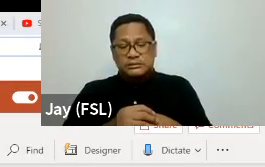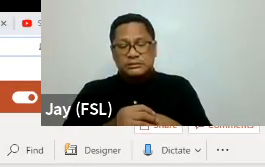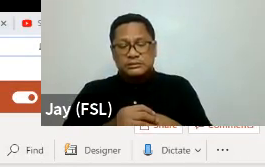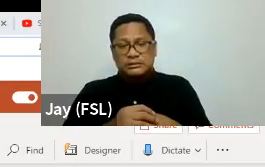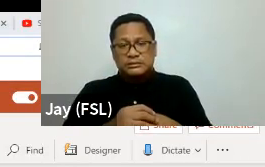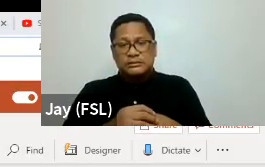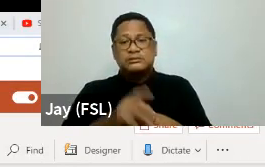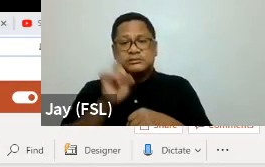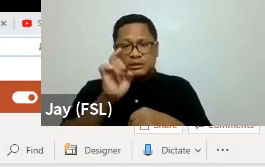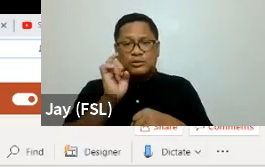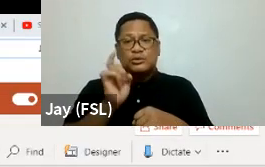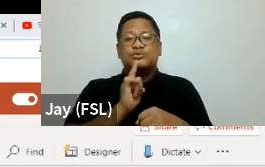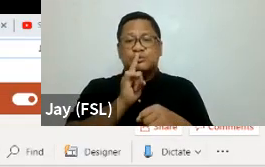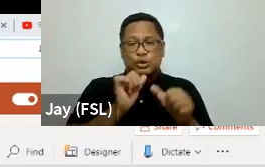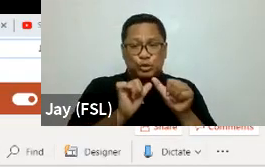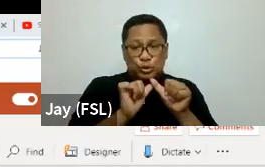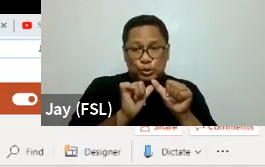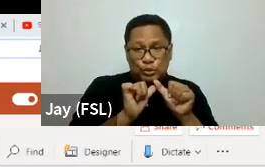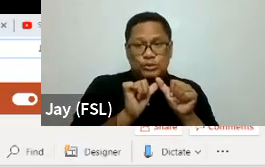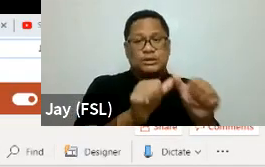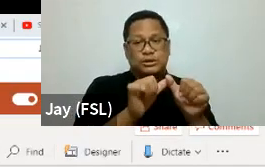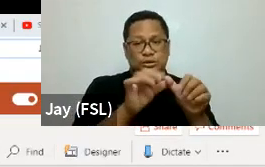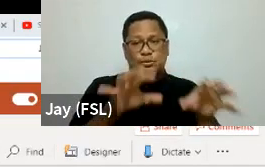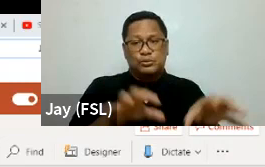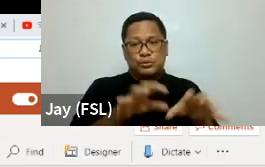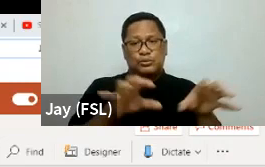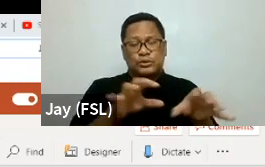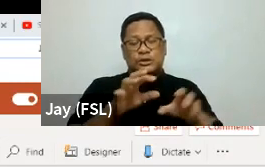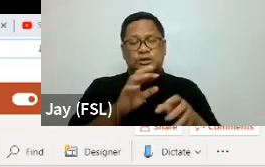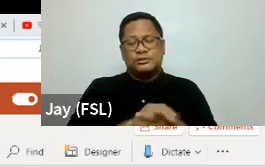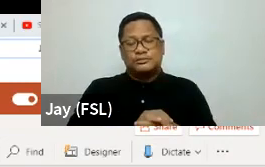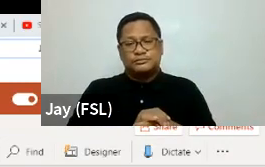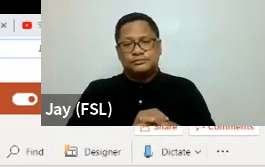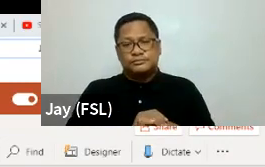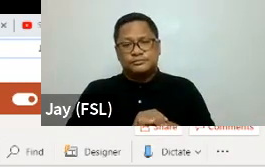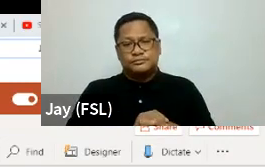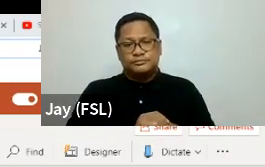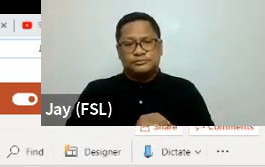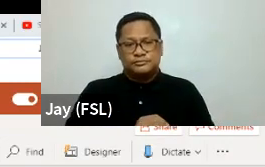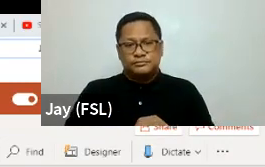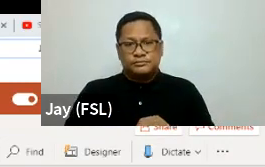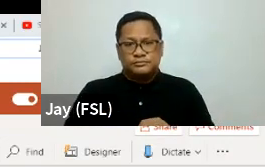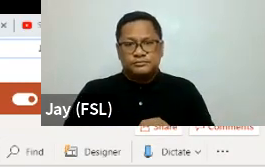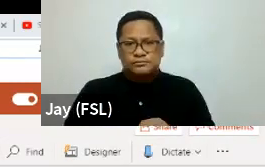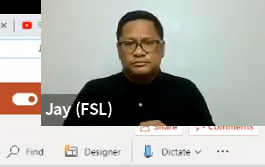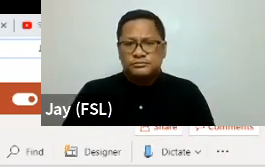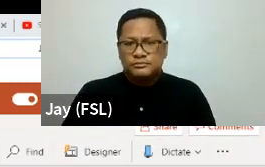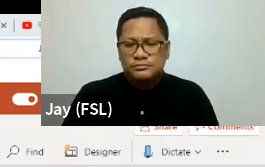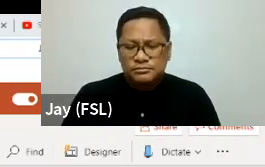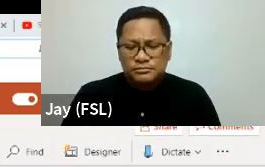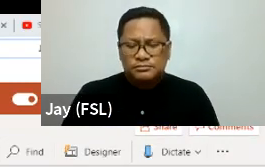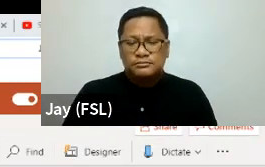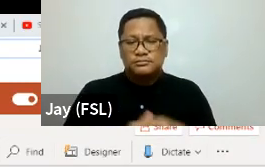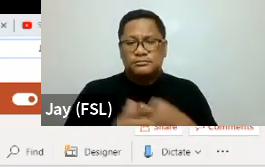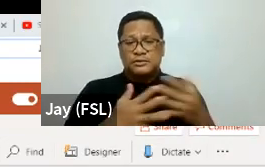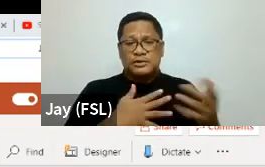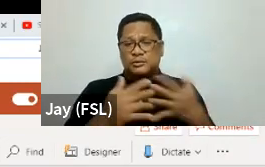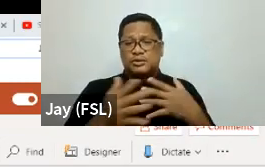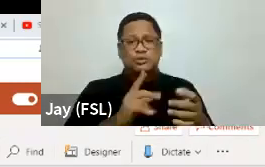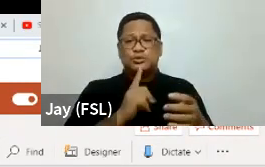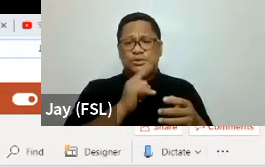hold on to your job. No matter how tedious how it is. No matter how tedious it